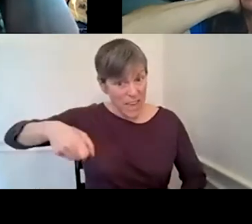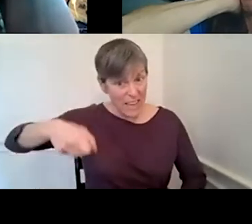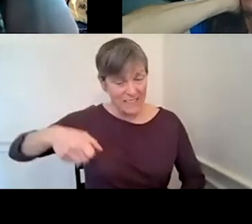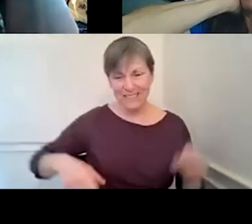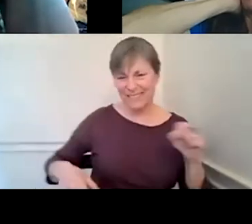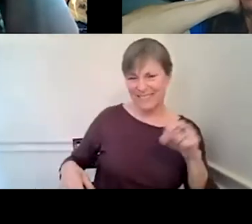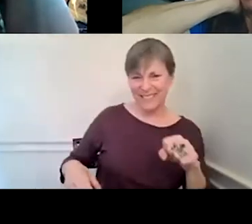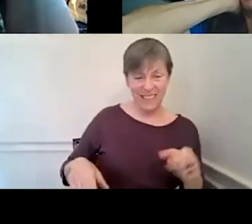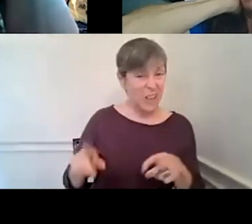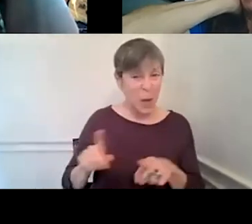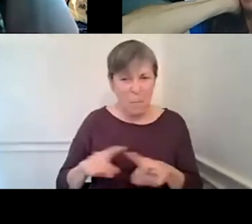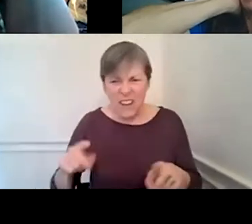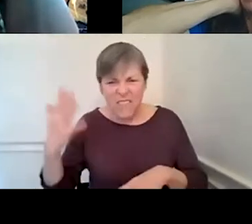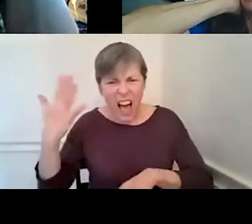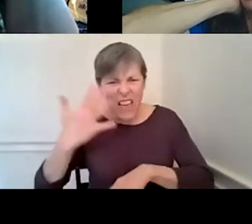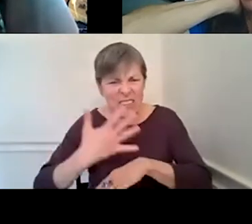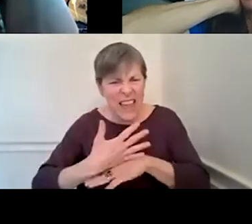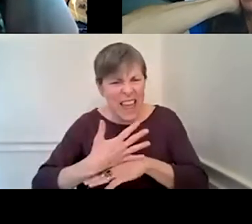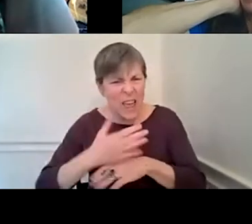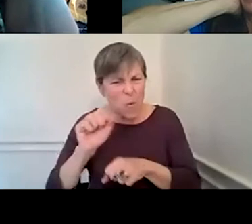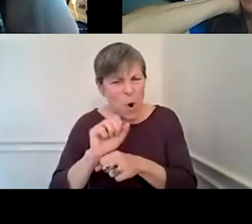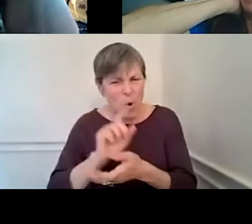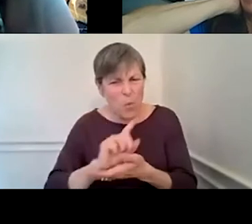5-day work week? What were you supposed to wear on the 5th day?